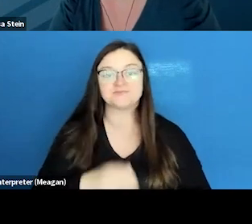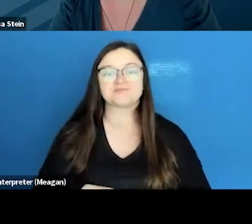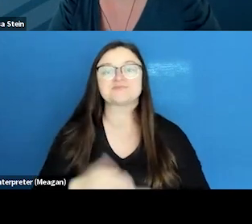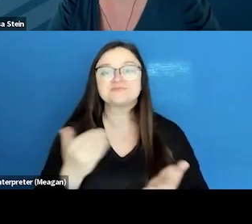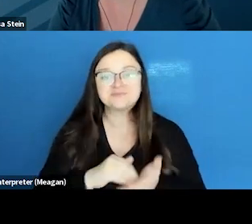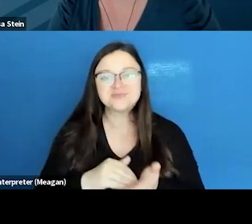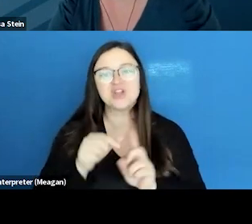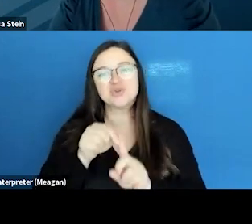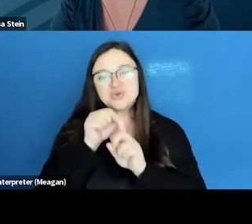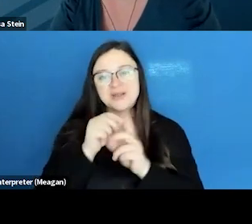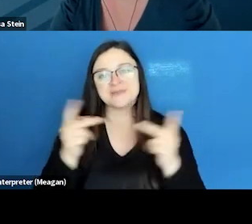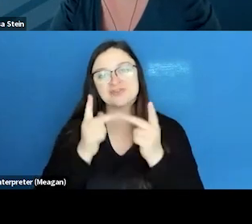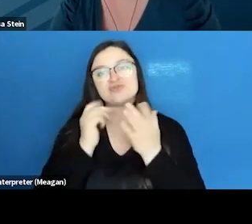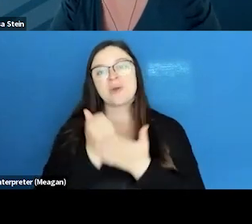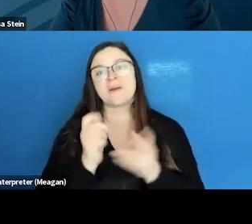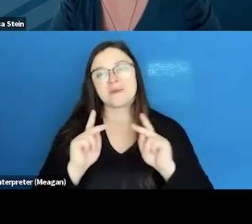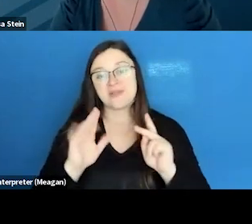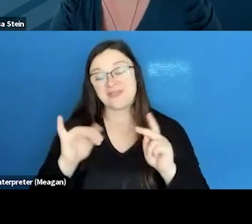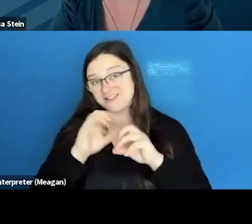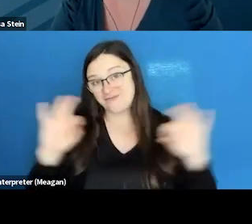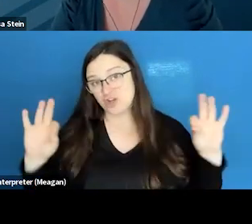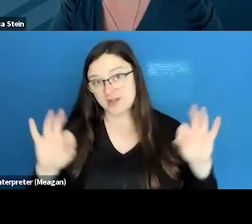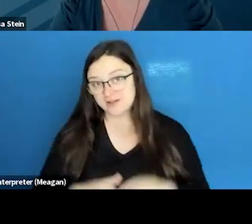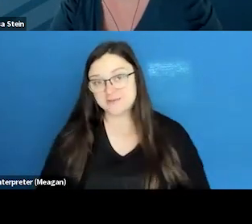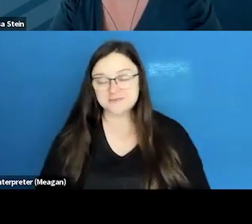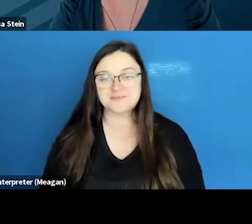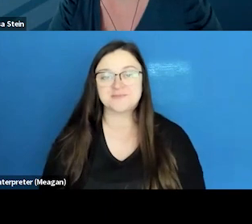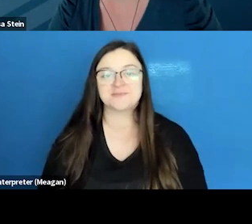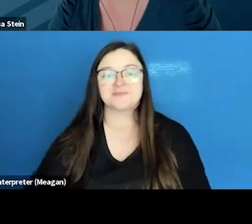unique position to help people, and that's free. Um,